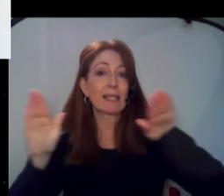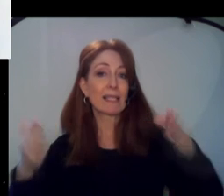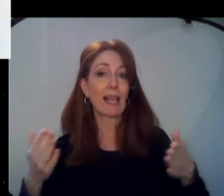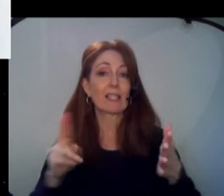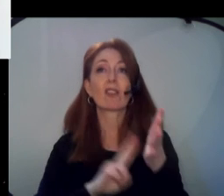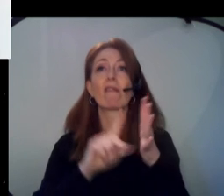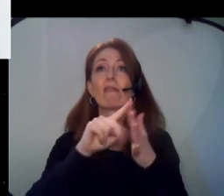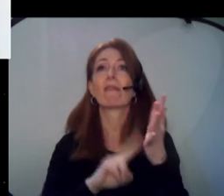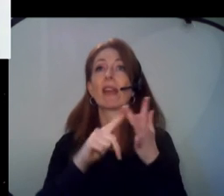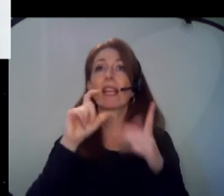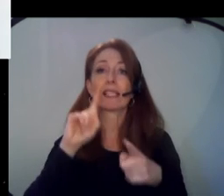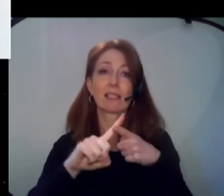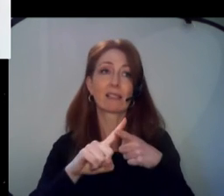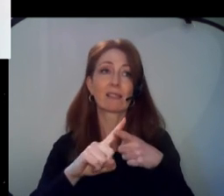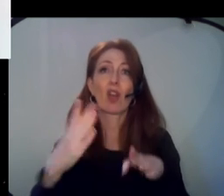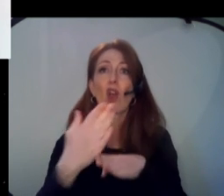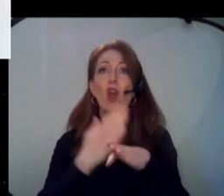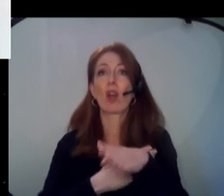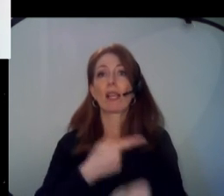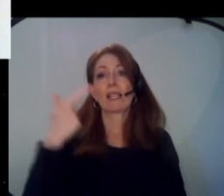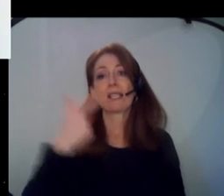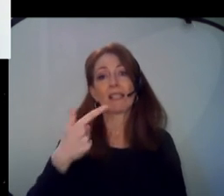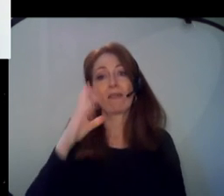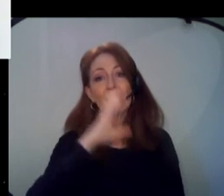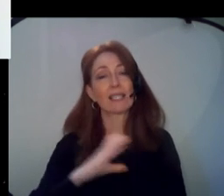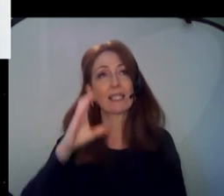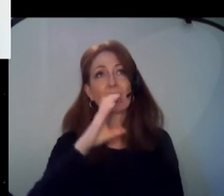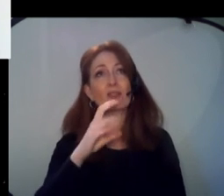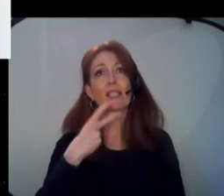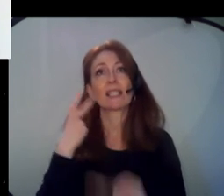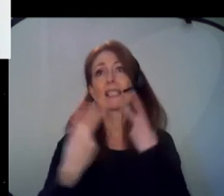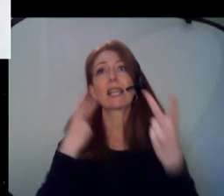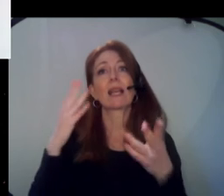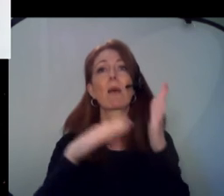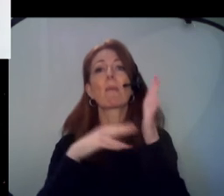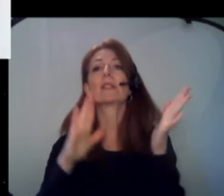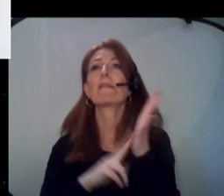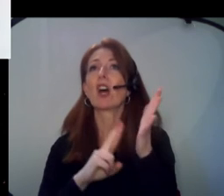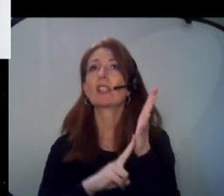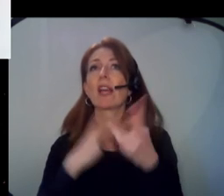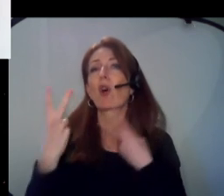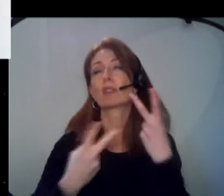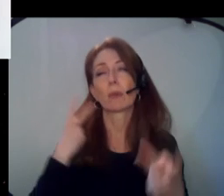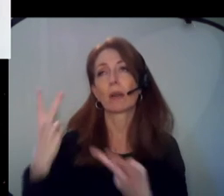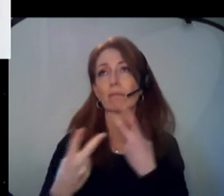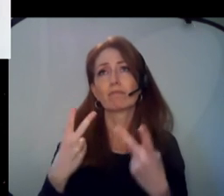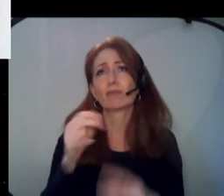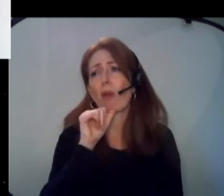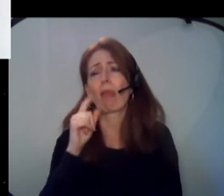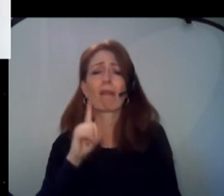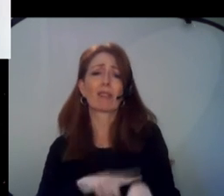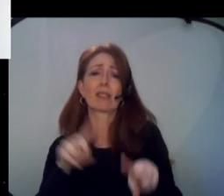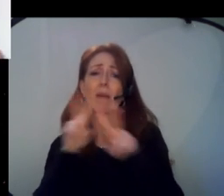early 17th century, singing in Monteverdi's operas, for example. So this is a very, very lively time for women across the visual